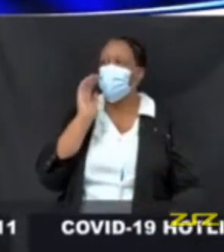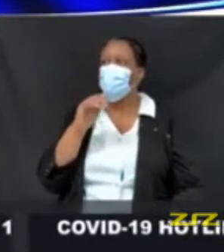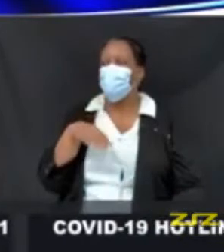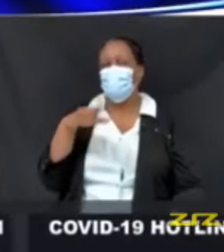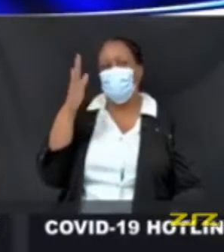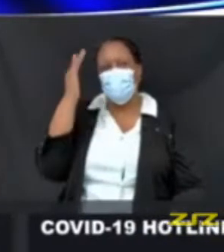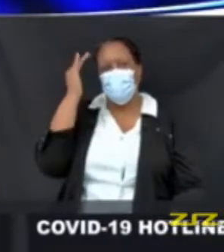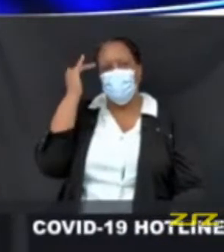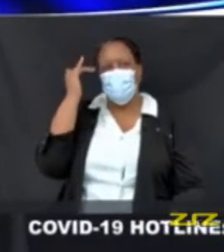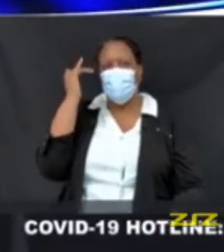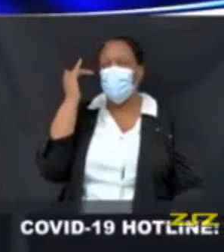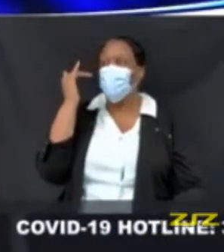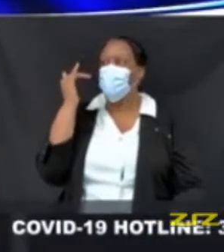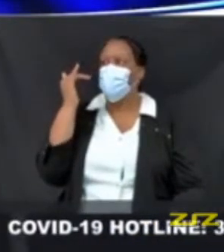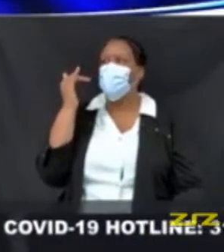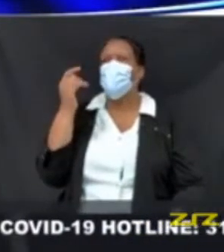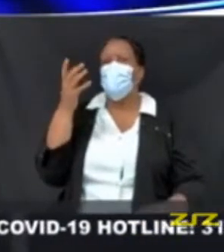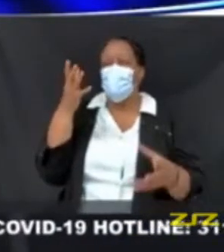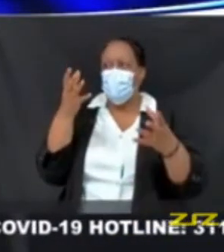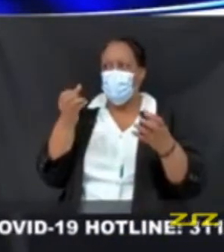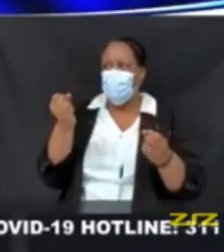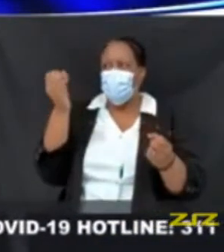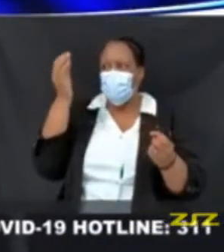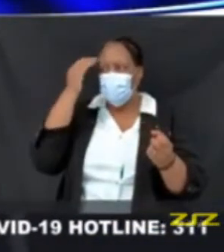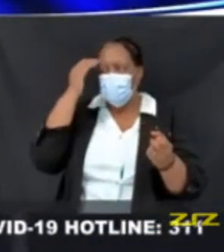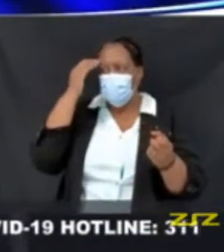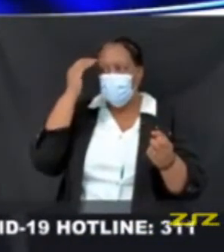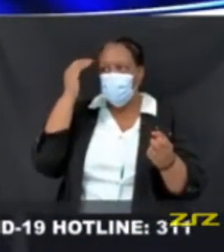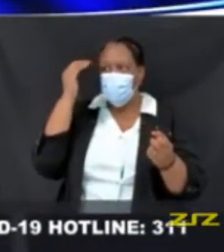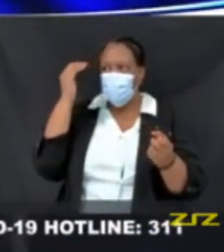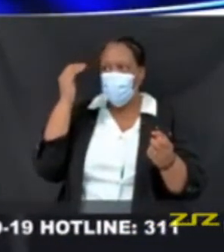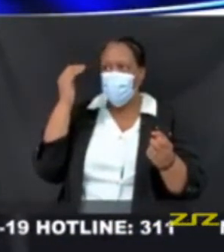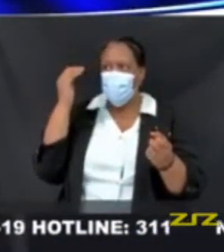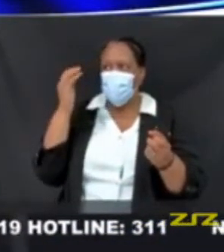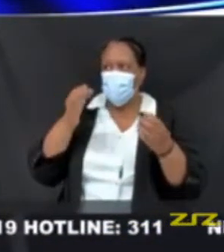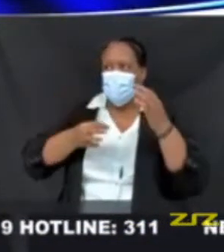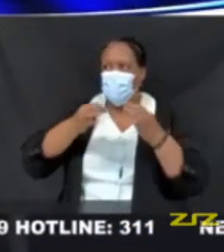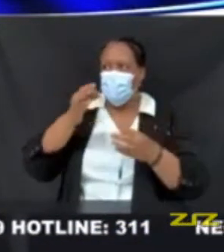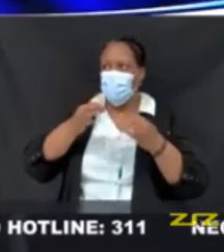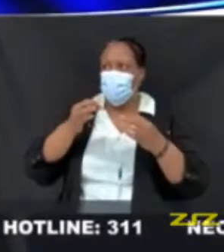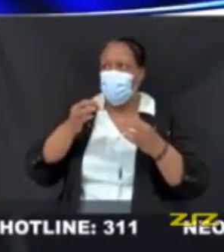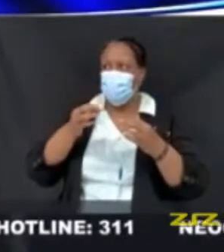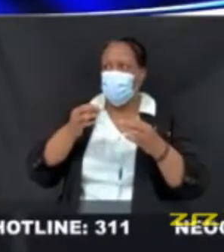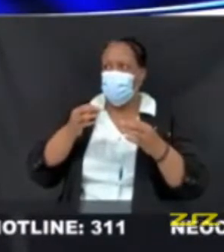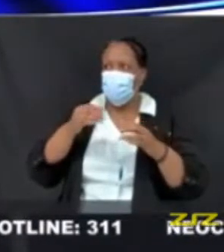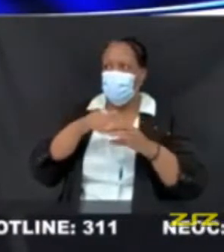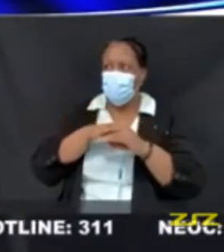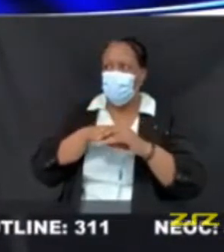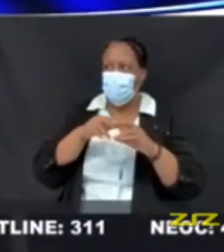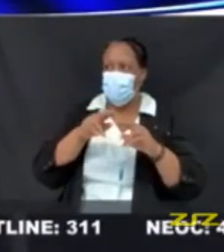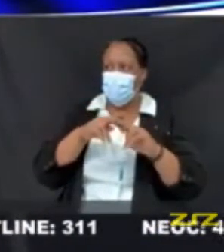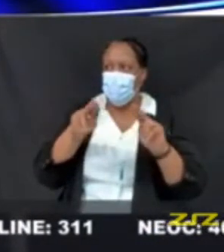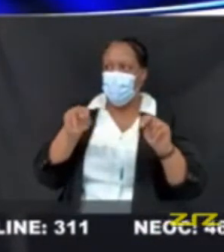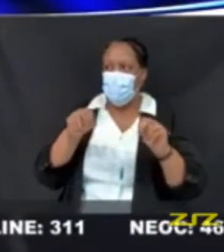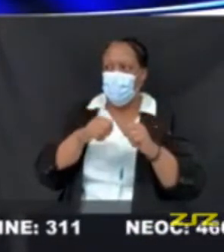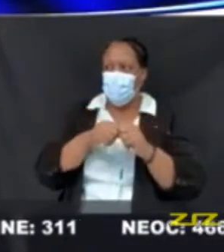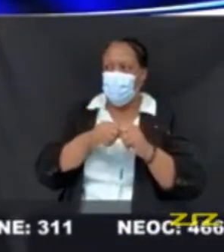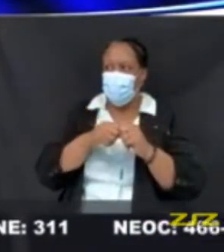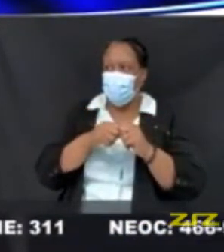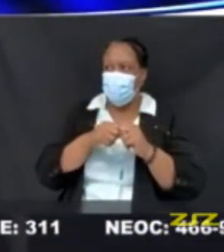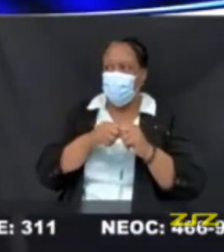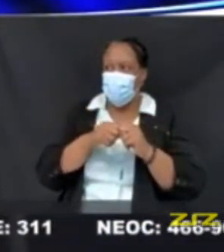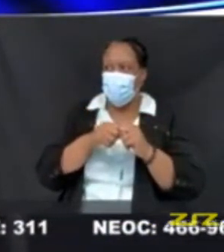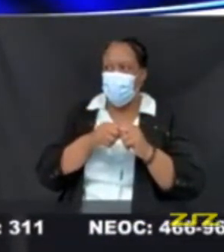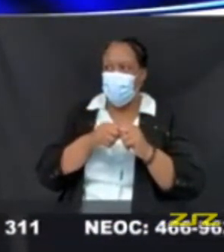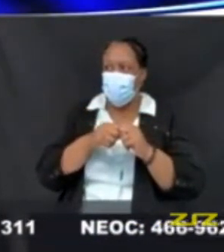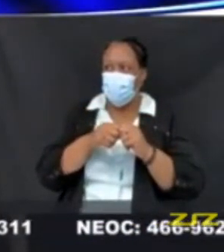Concerned divisions also want to know the status of this particular status of the private